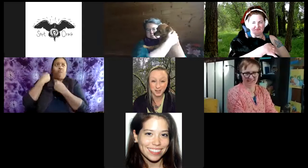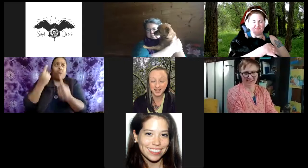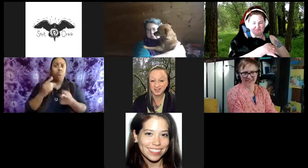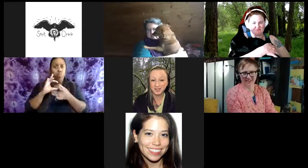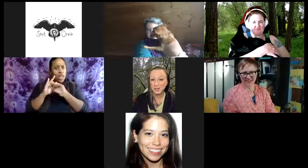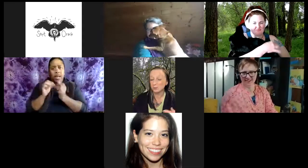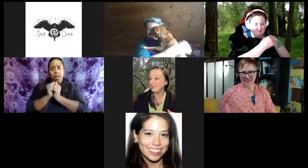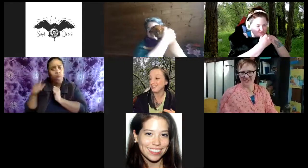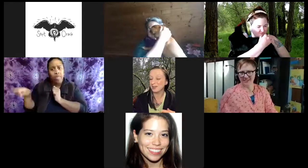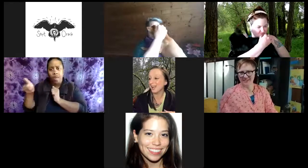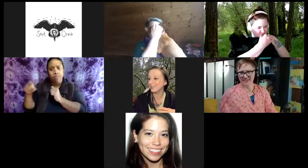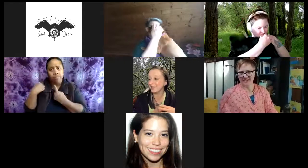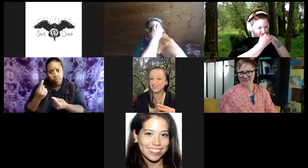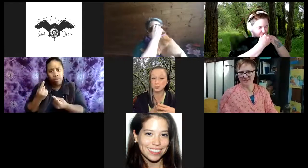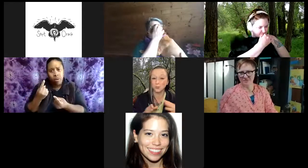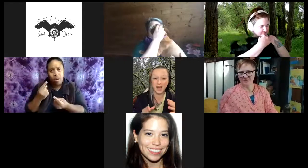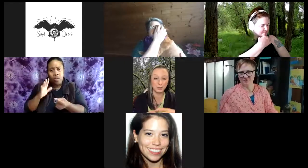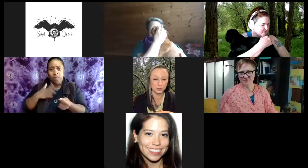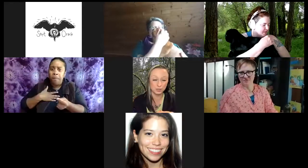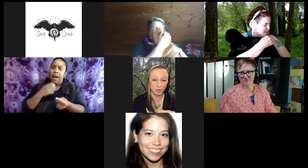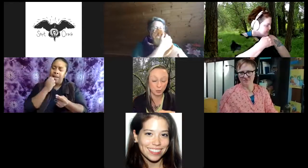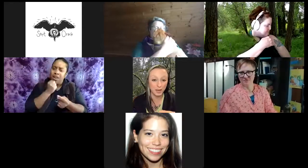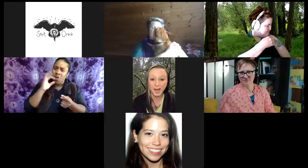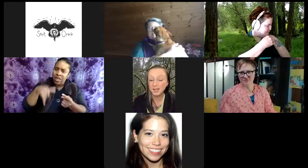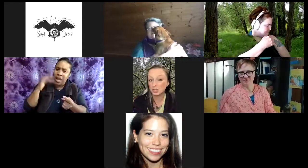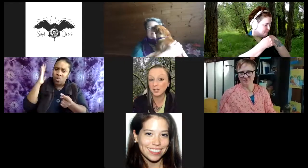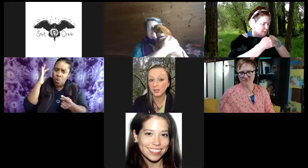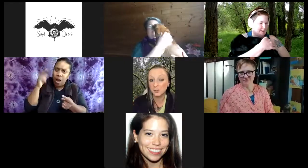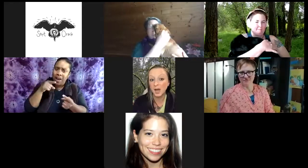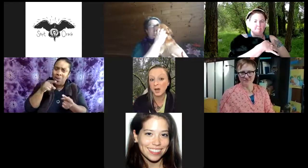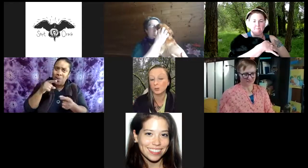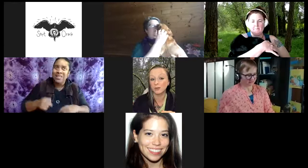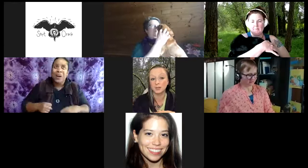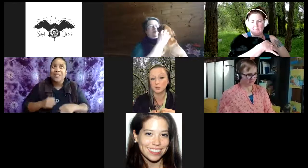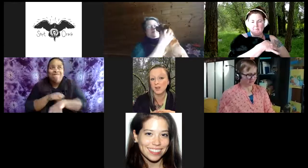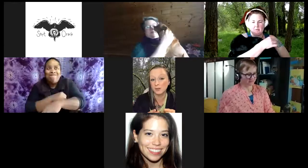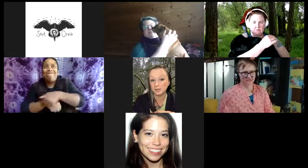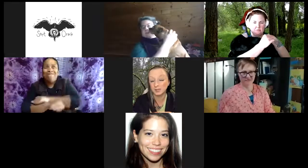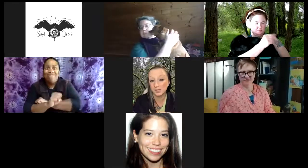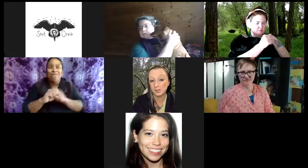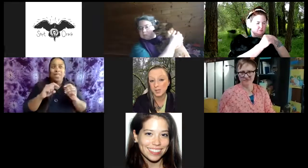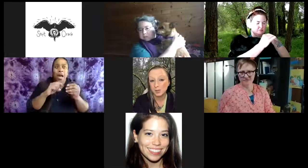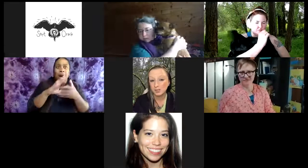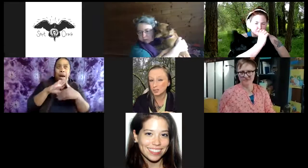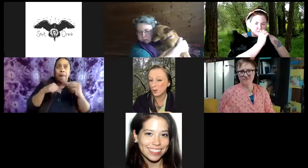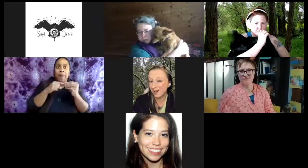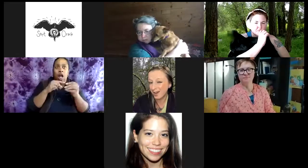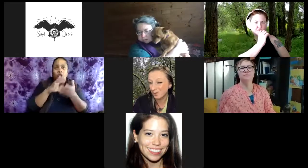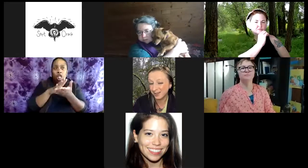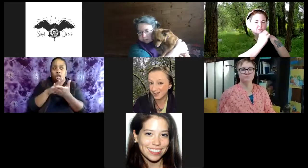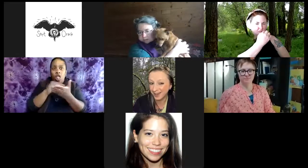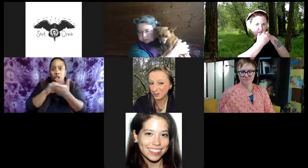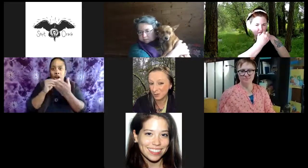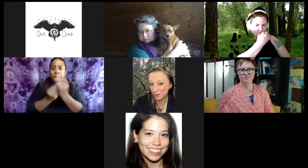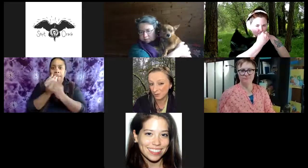time. And my dear, that is why you're so passionate about learning plant medicine, because you are